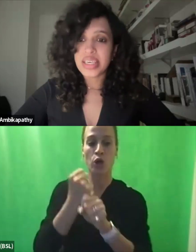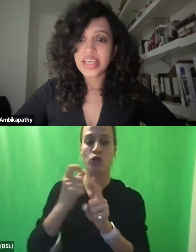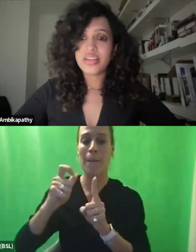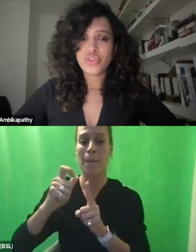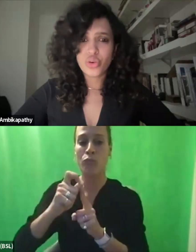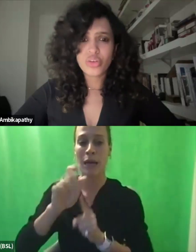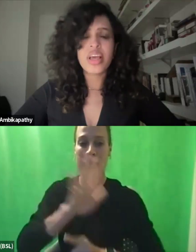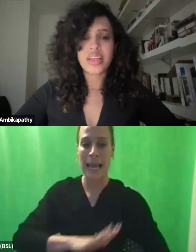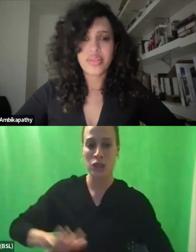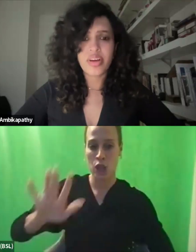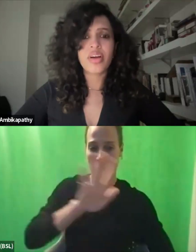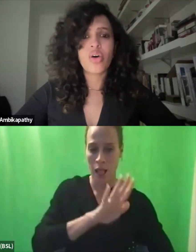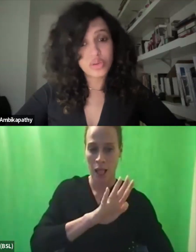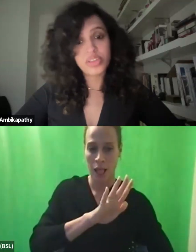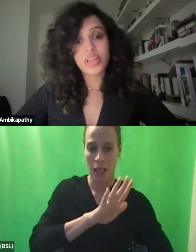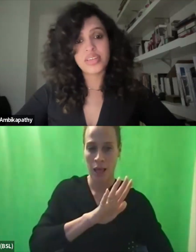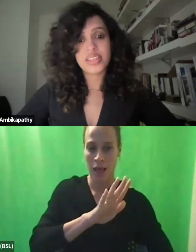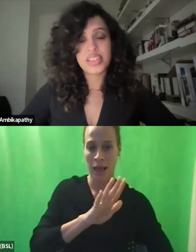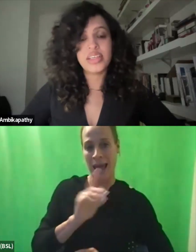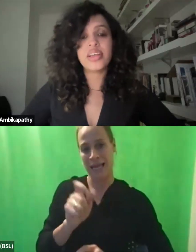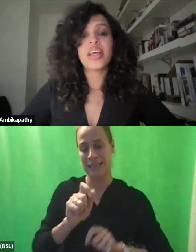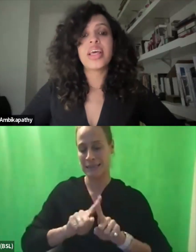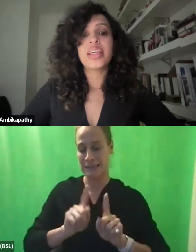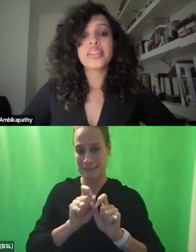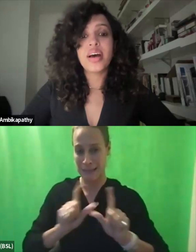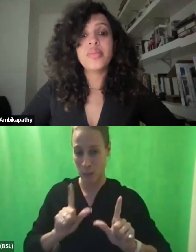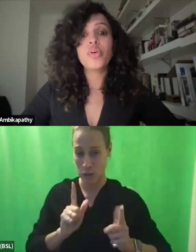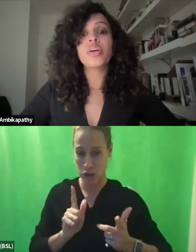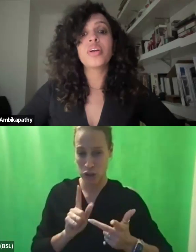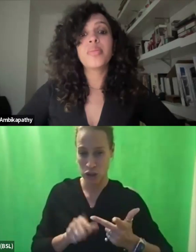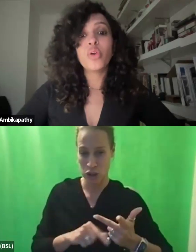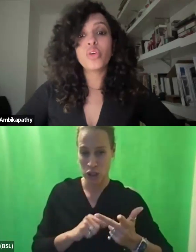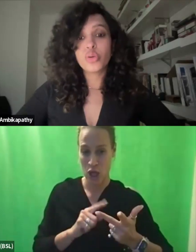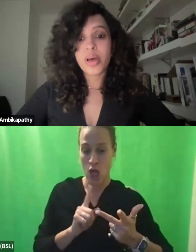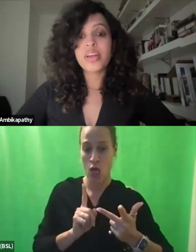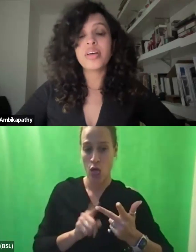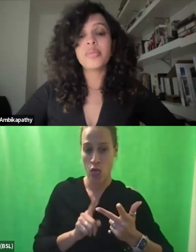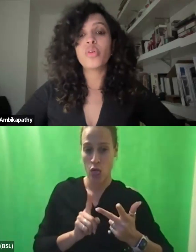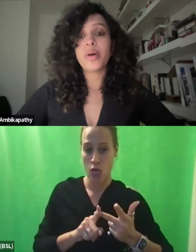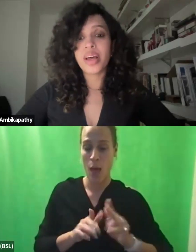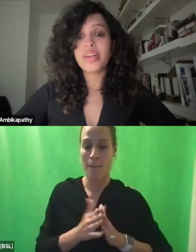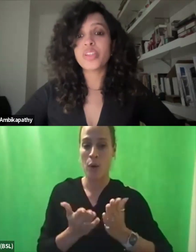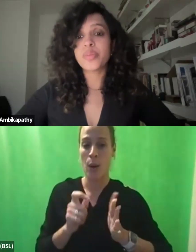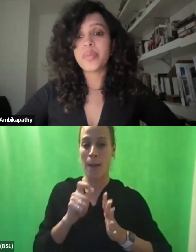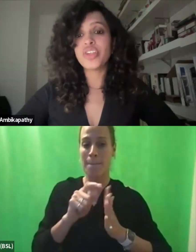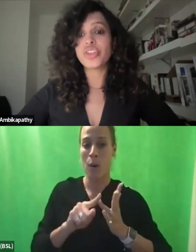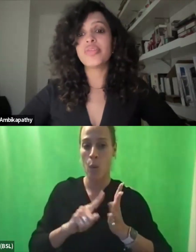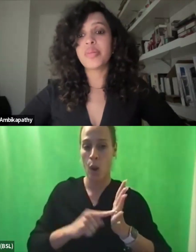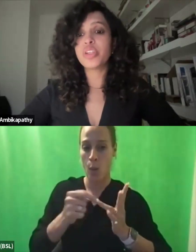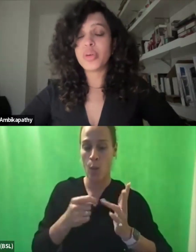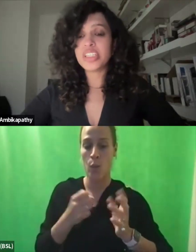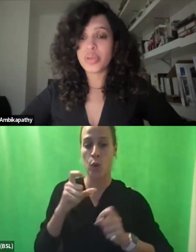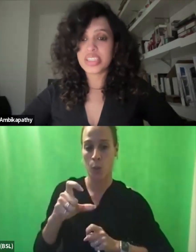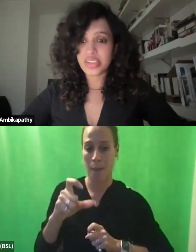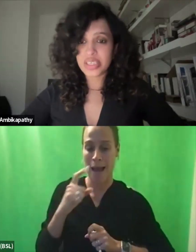Bernard Dadier, the jeune écrivain, also in 2016. His third book, Polo Cuman, Polo Parle, was published